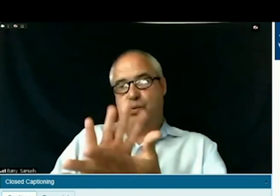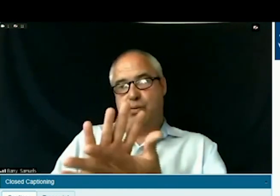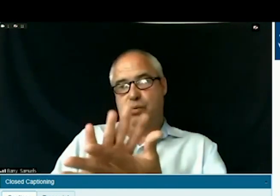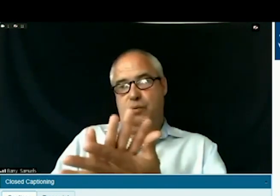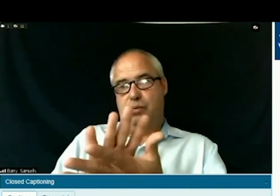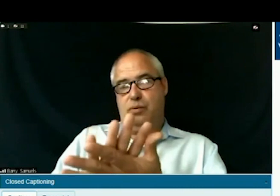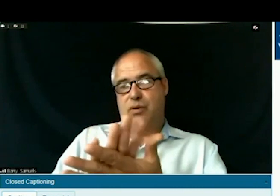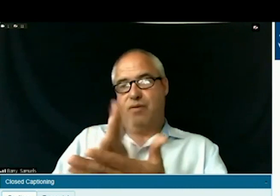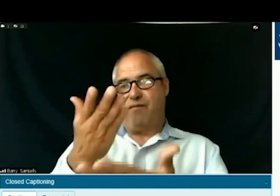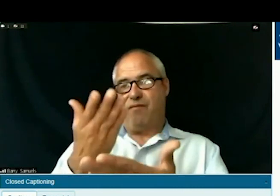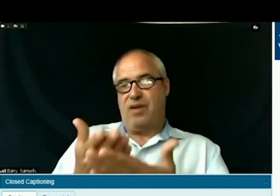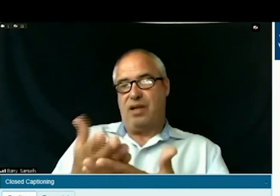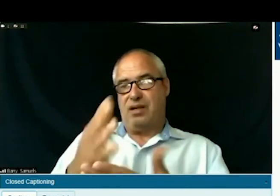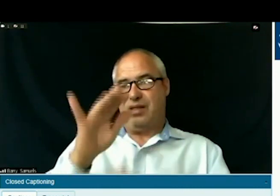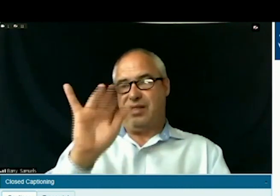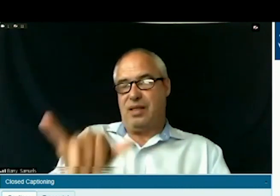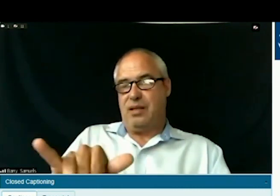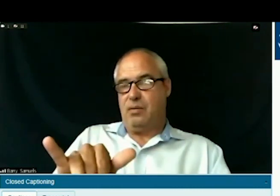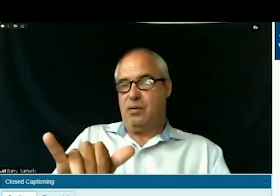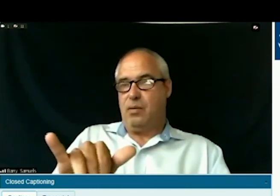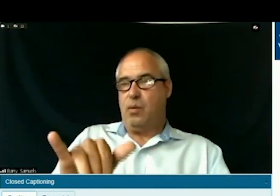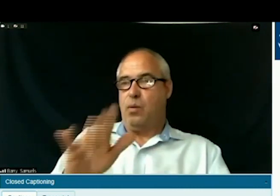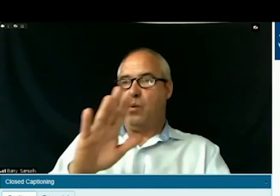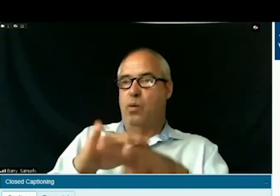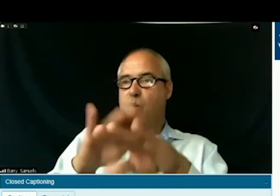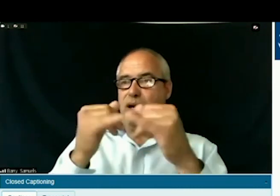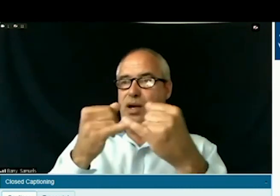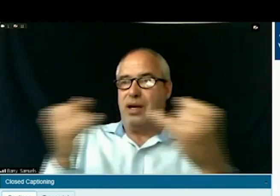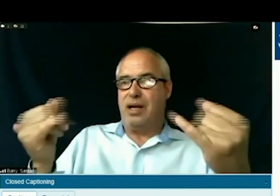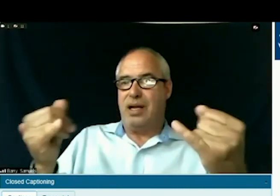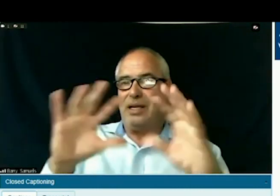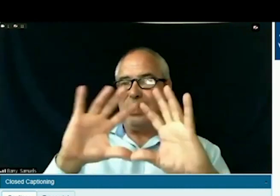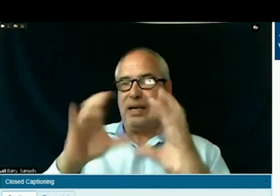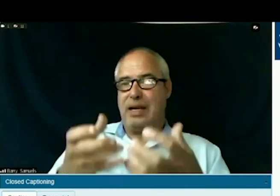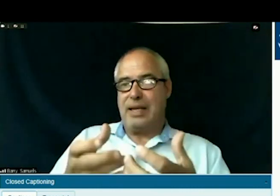that the online and virtual